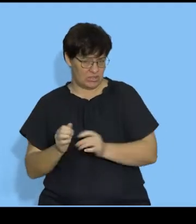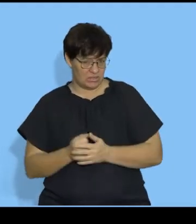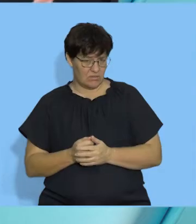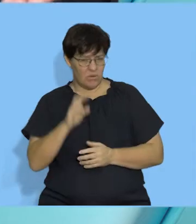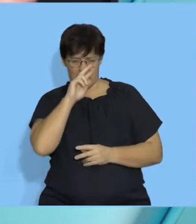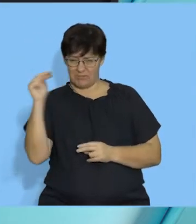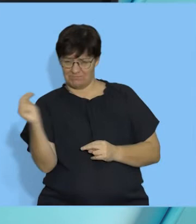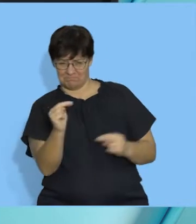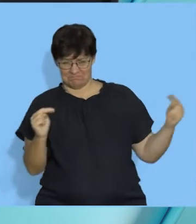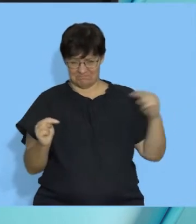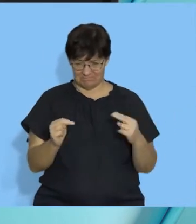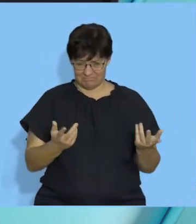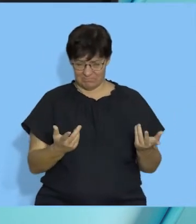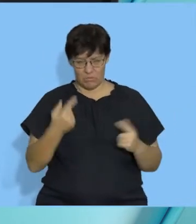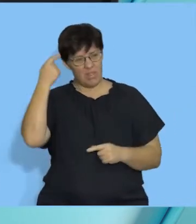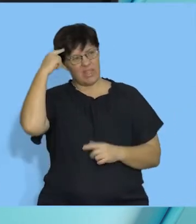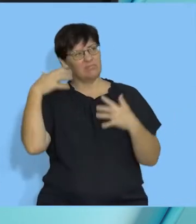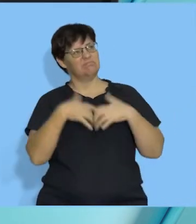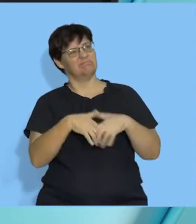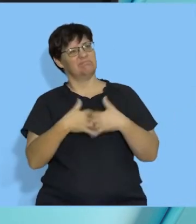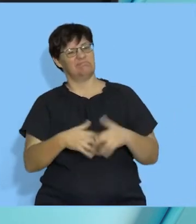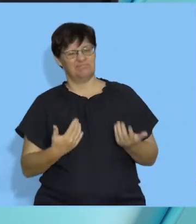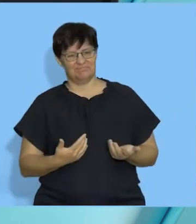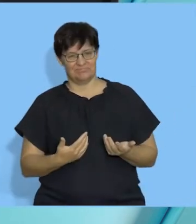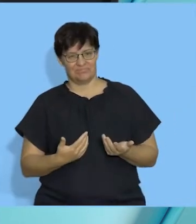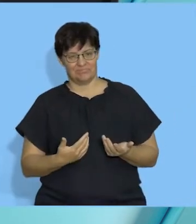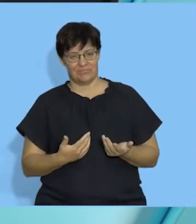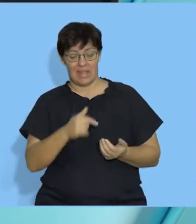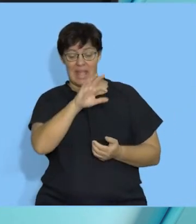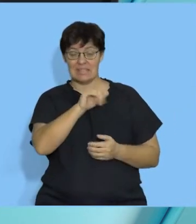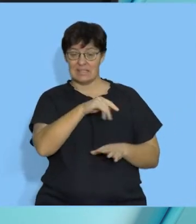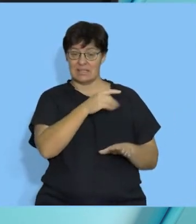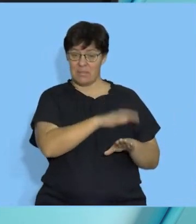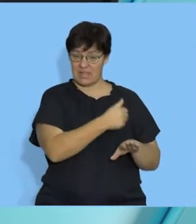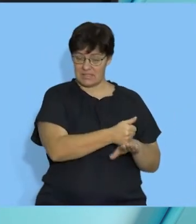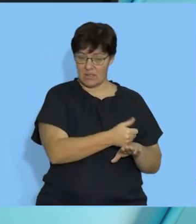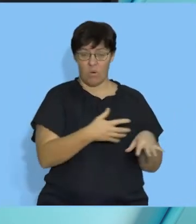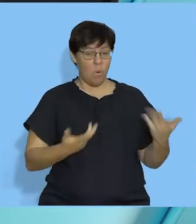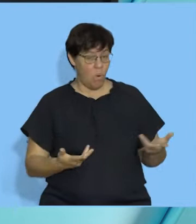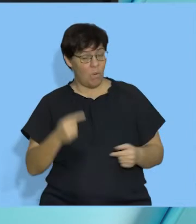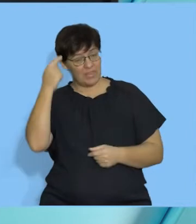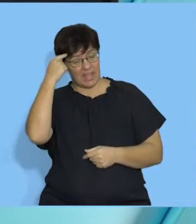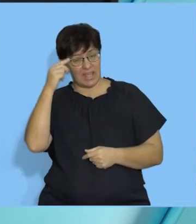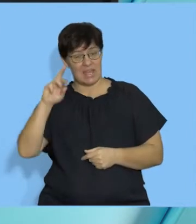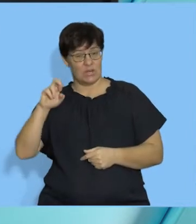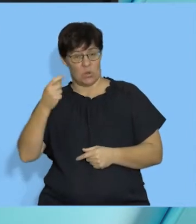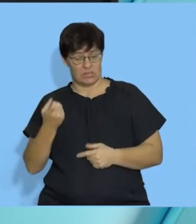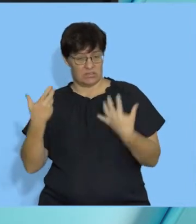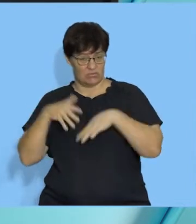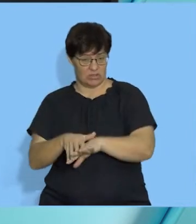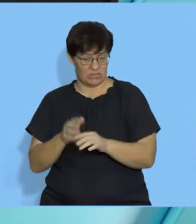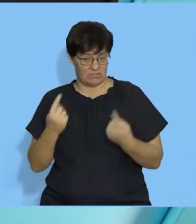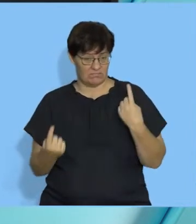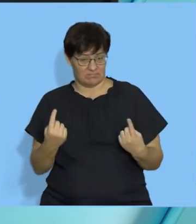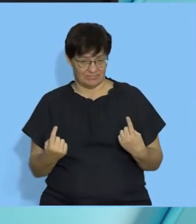analogy. Can we think of this as an acid-base reaction, or we can think of it as a redox reaction? Now,